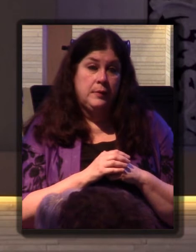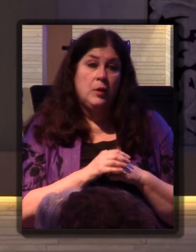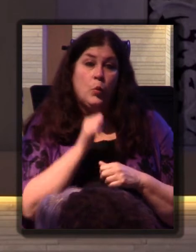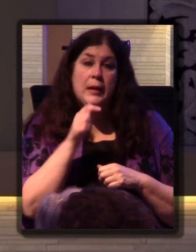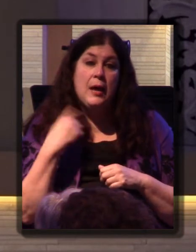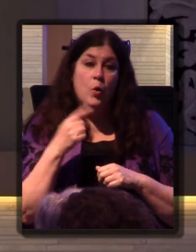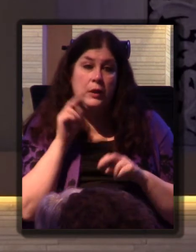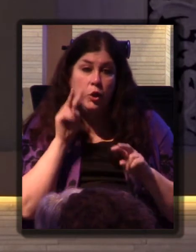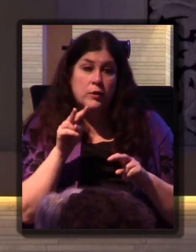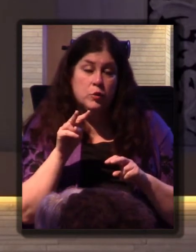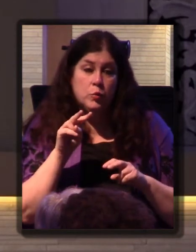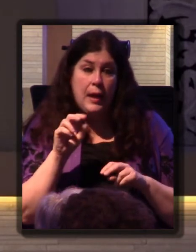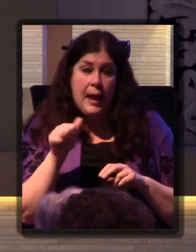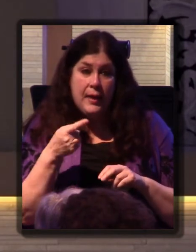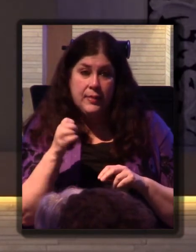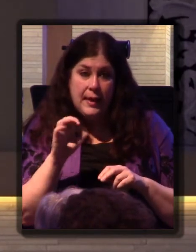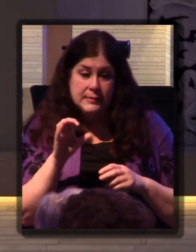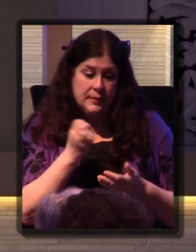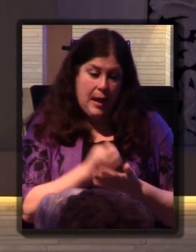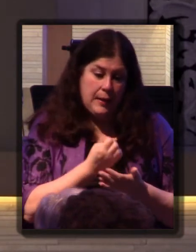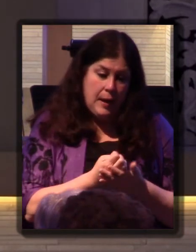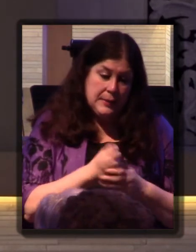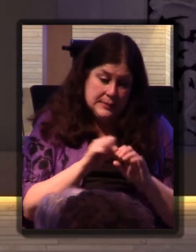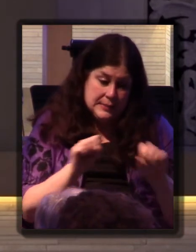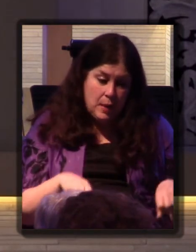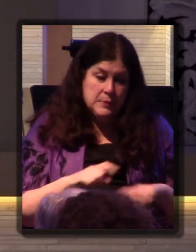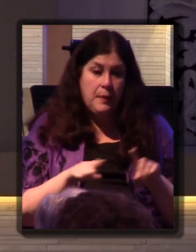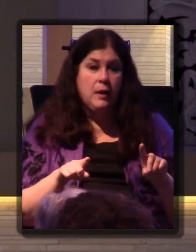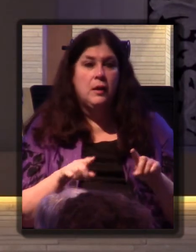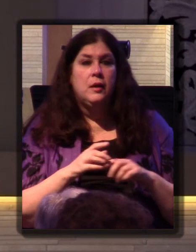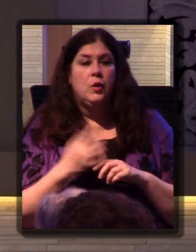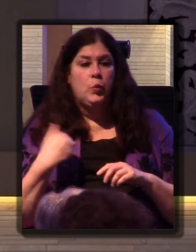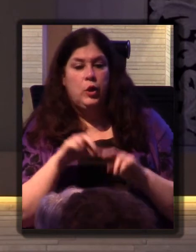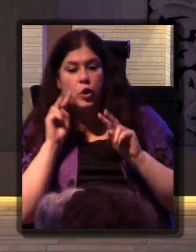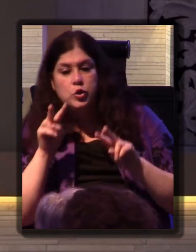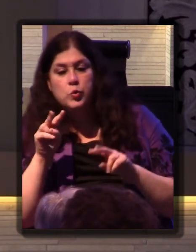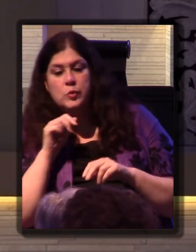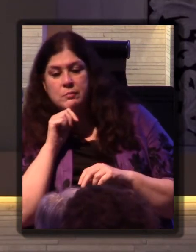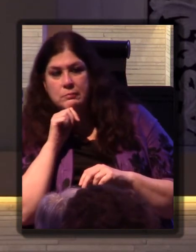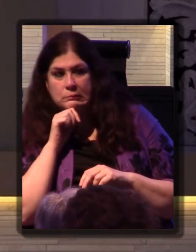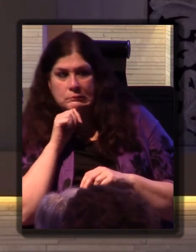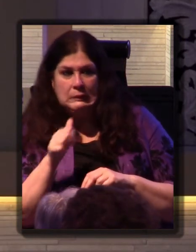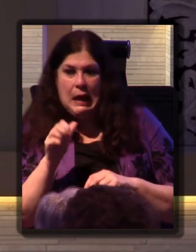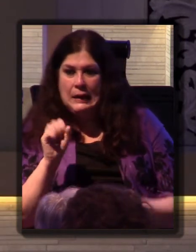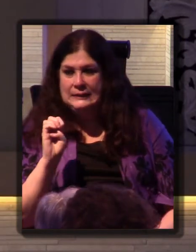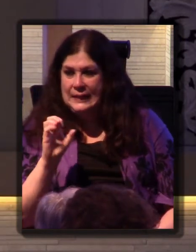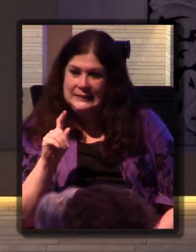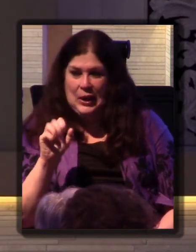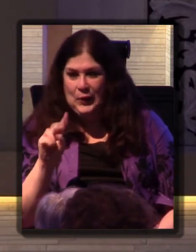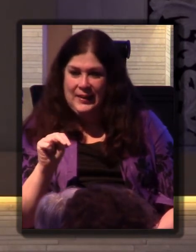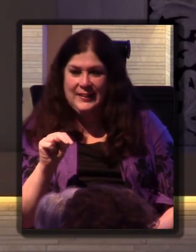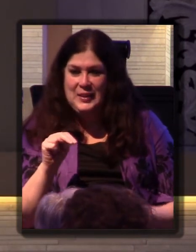That we not only look to radical atheistic economic systems, etc., We look to